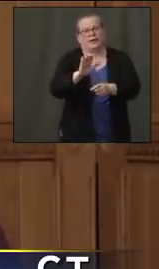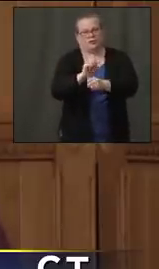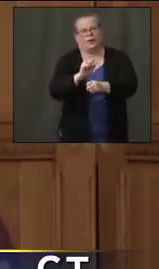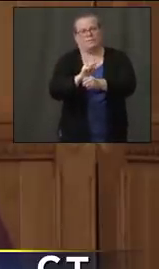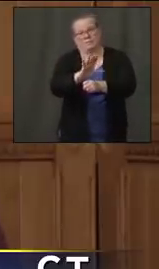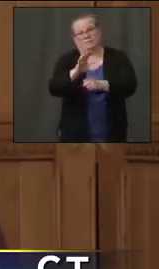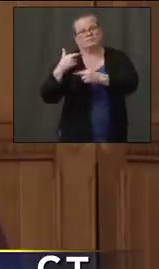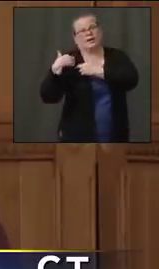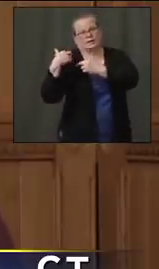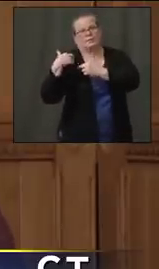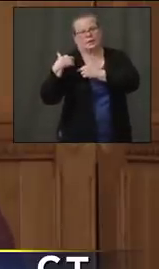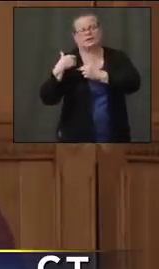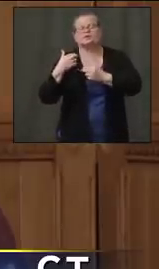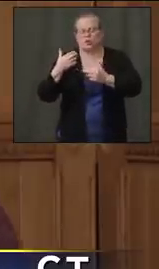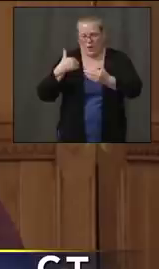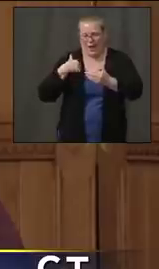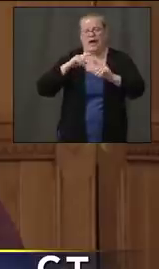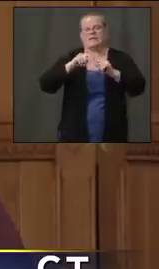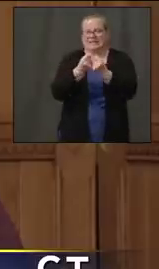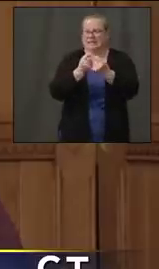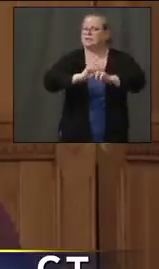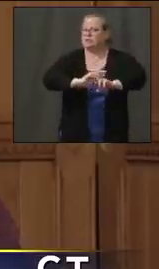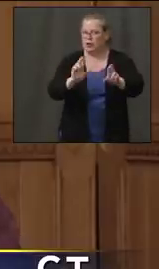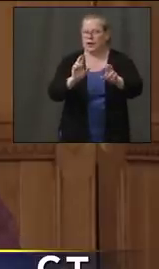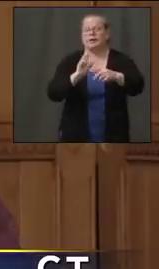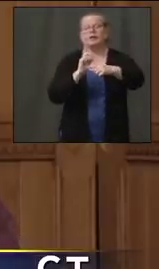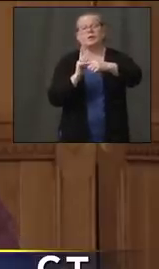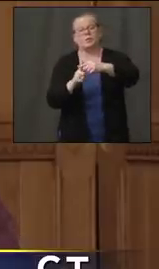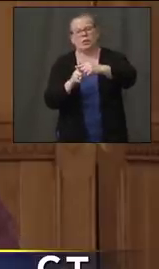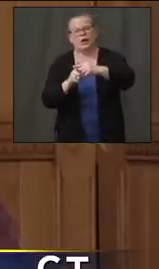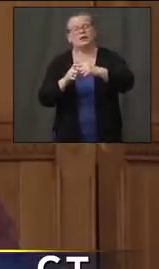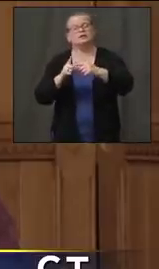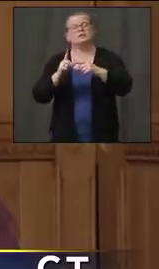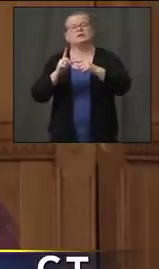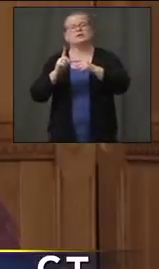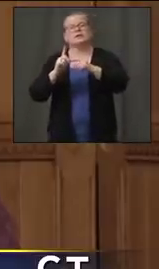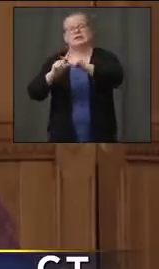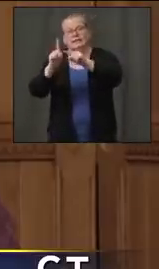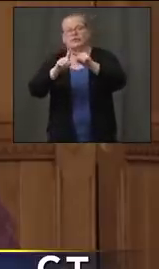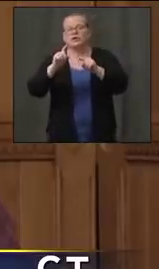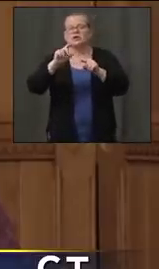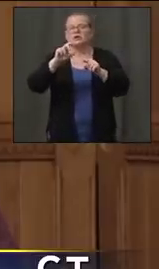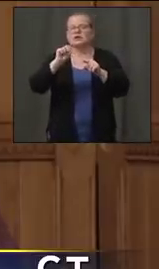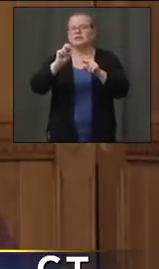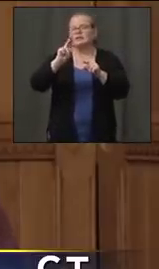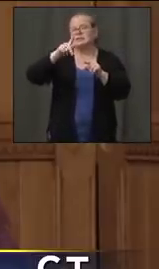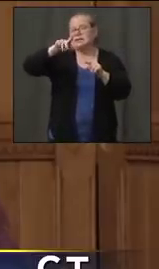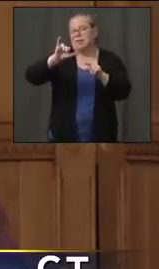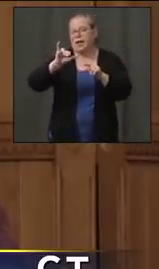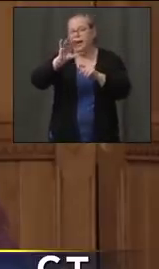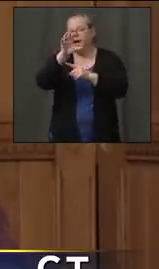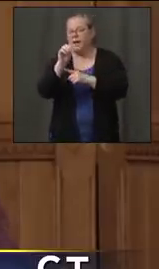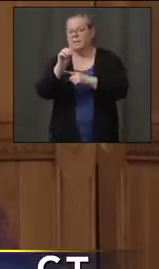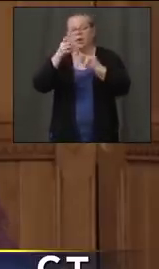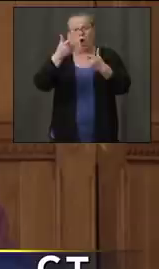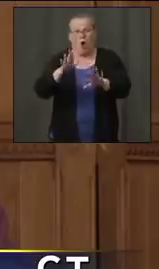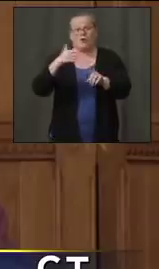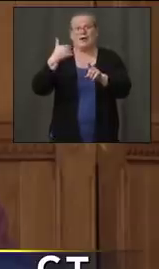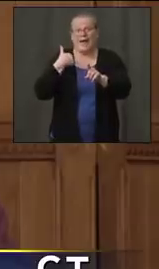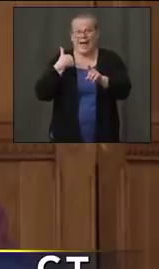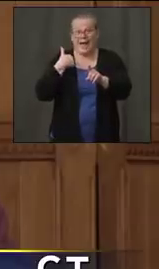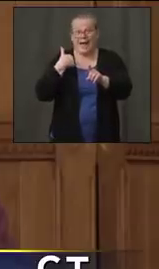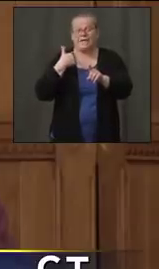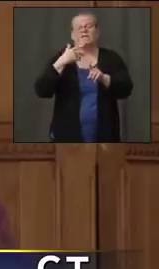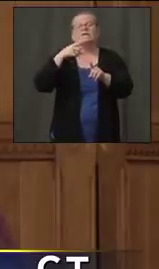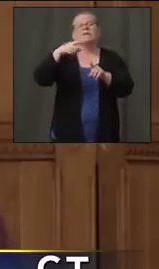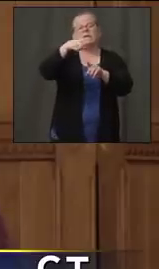In addition, there's other initiatives around a marketplace where vetted suppliers that have some of this equipment put in the right restaurants or the